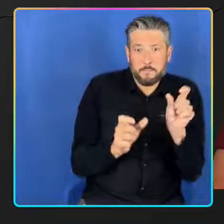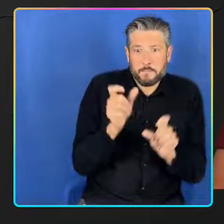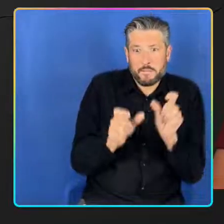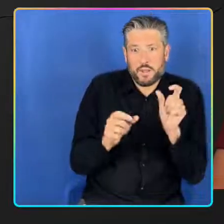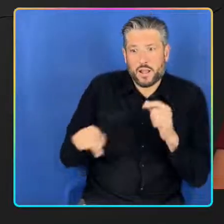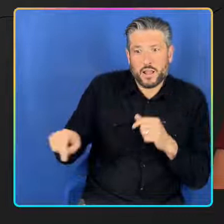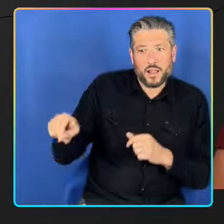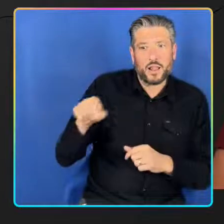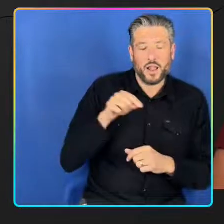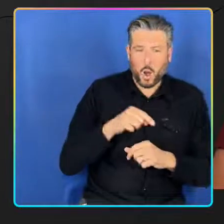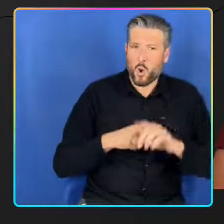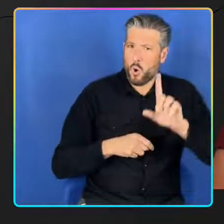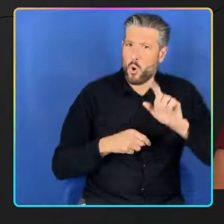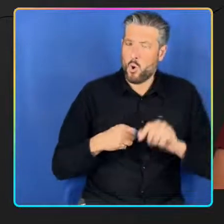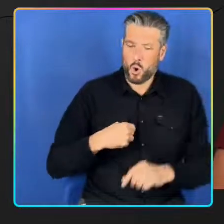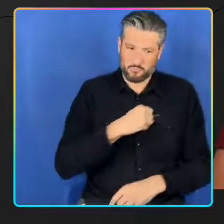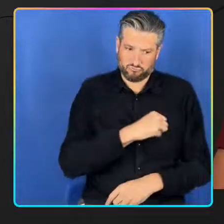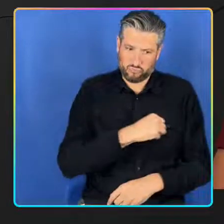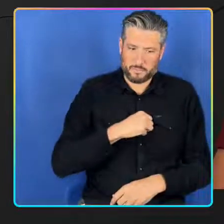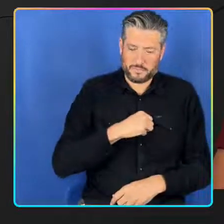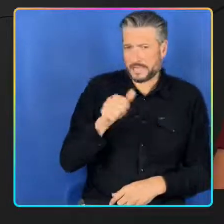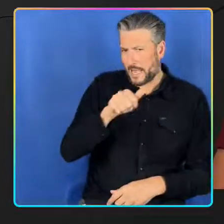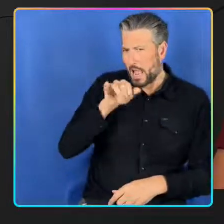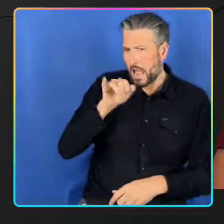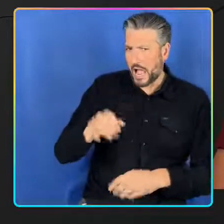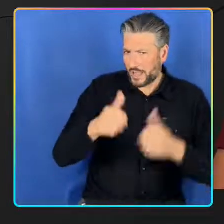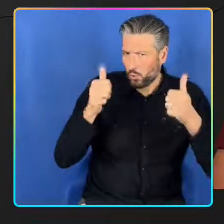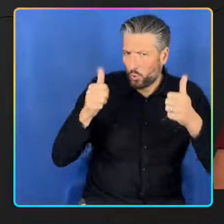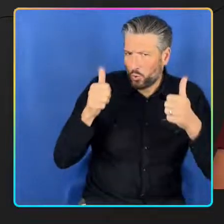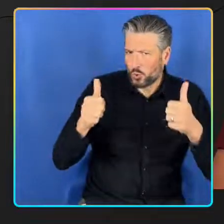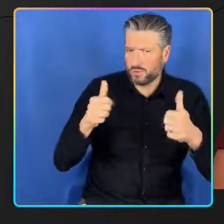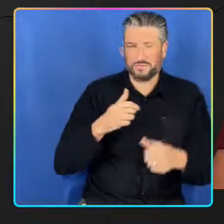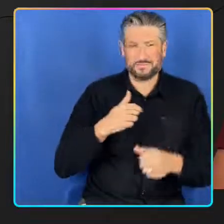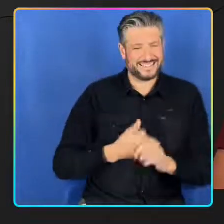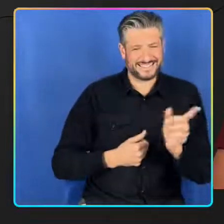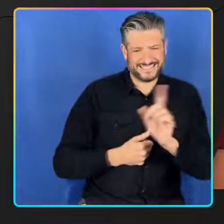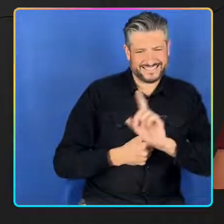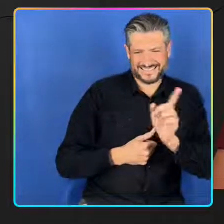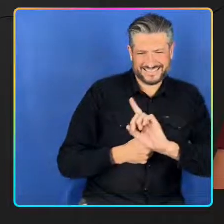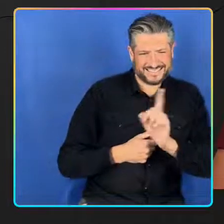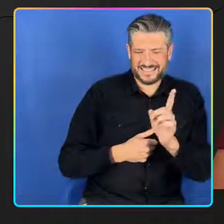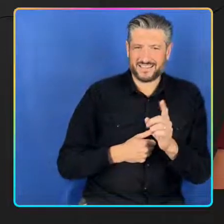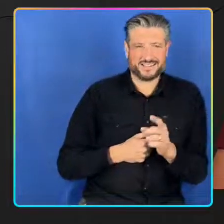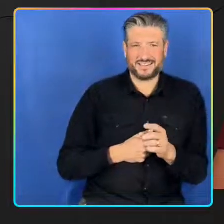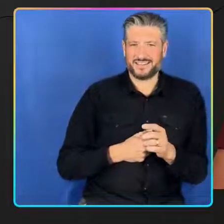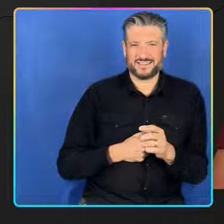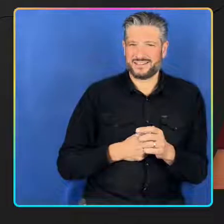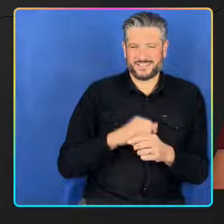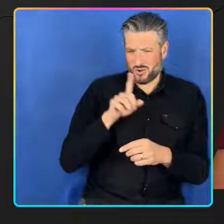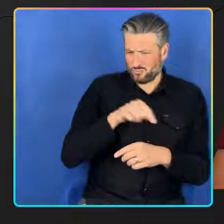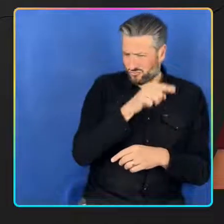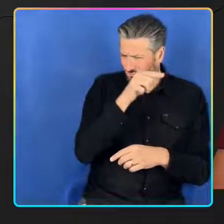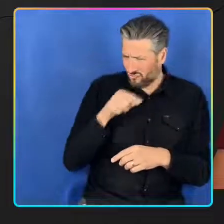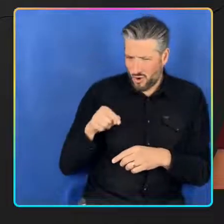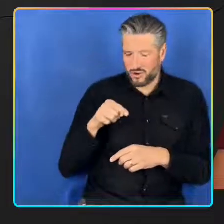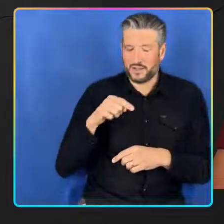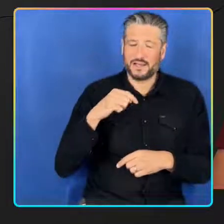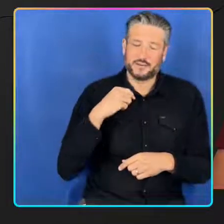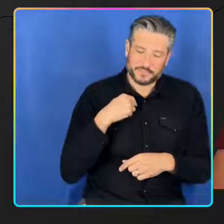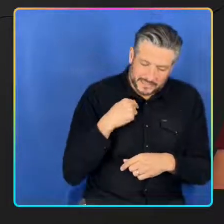realistic, I spend a lot of my time essentially just cleaning up the mess that the media and the snake oil salesmen have created in the